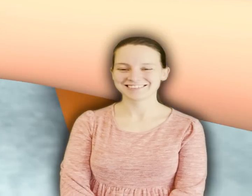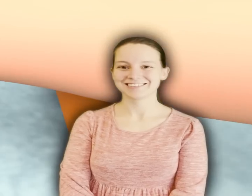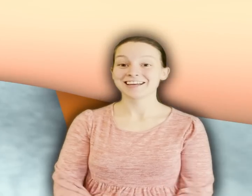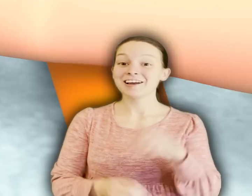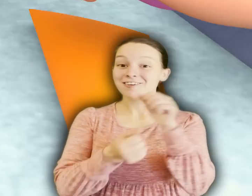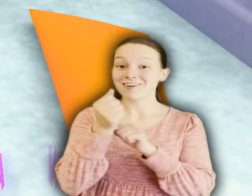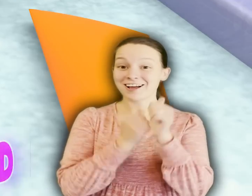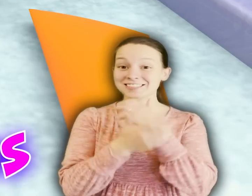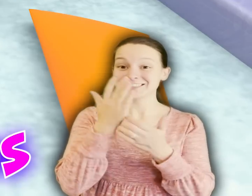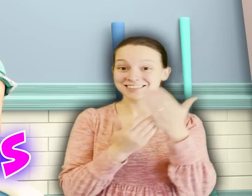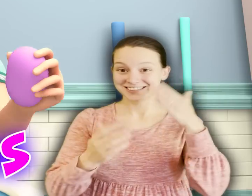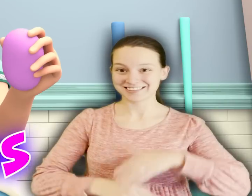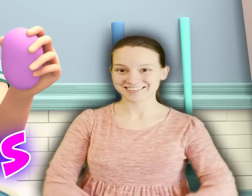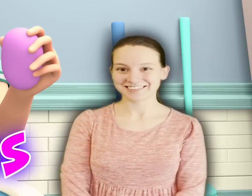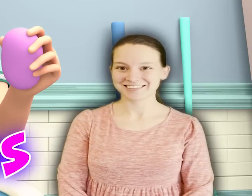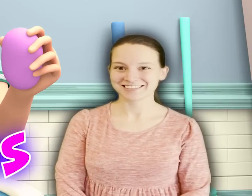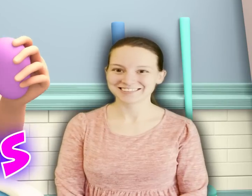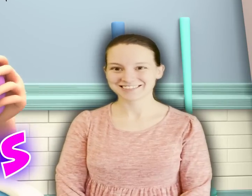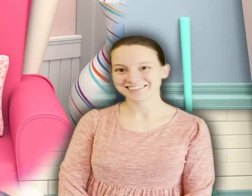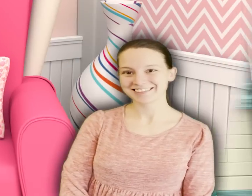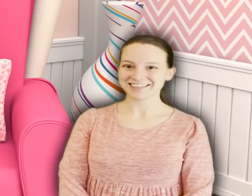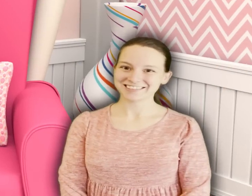no wash your hands